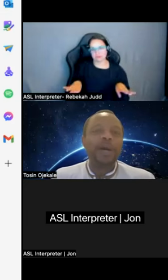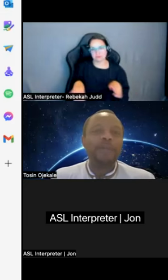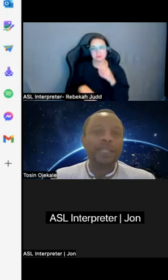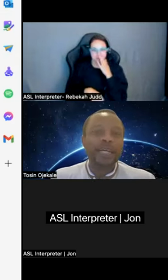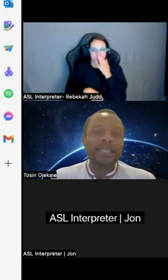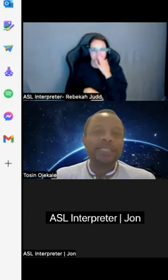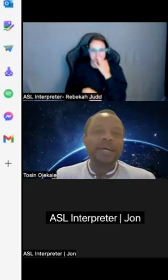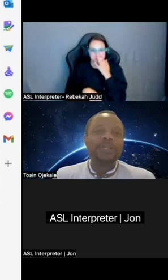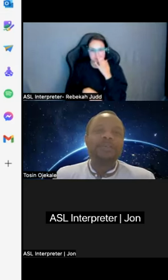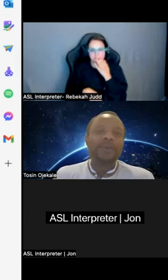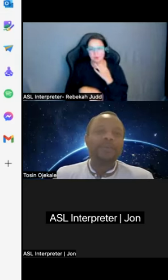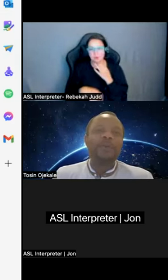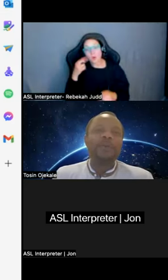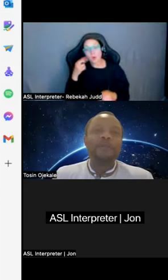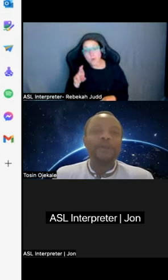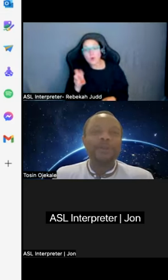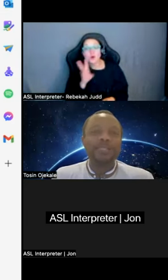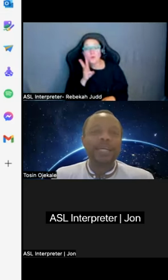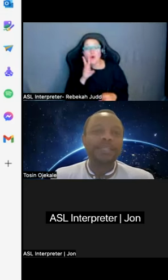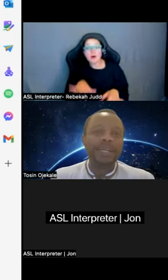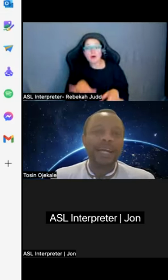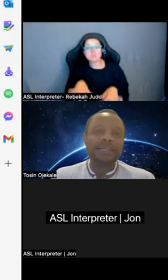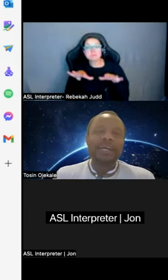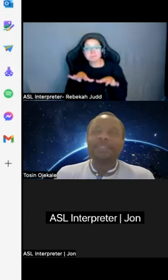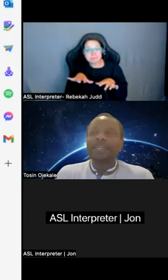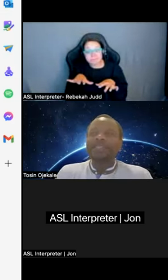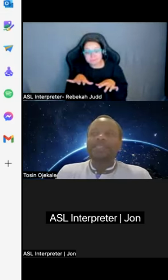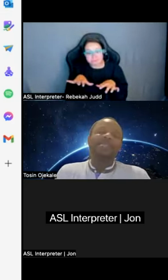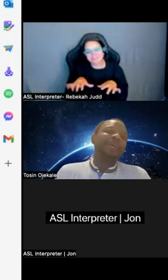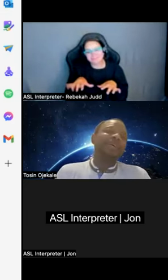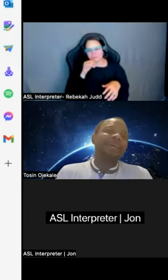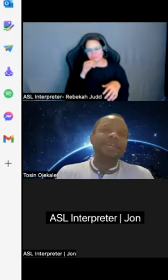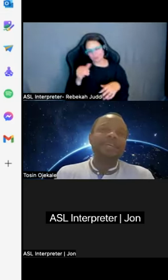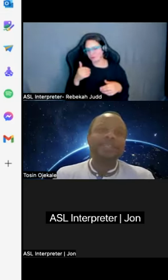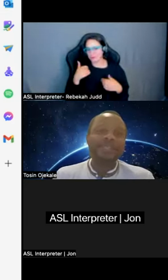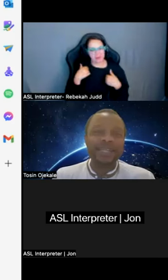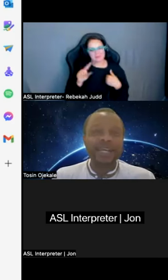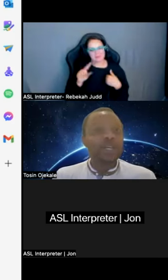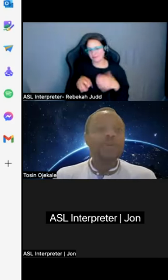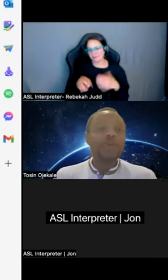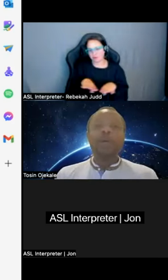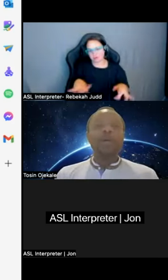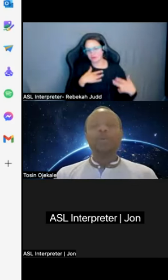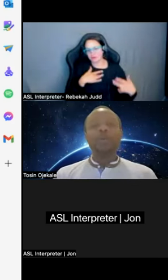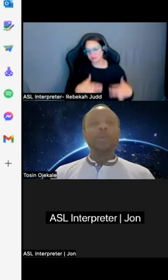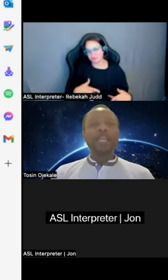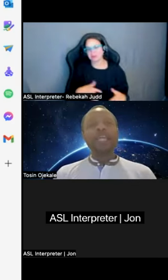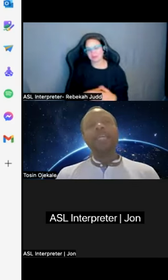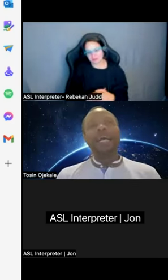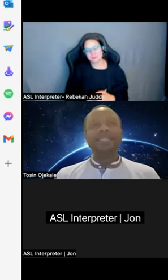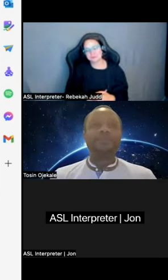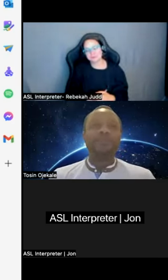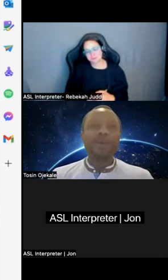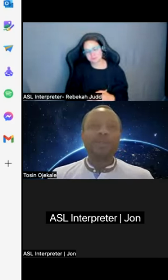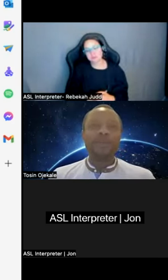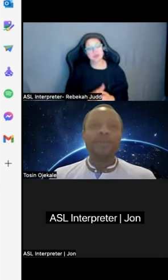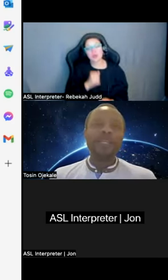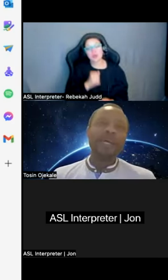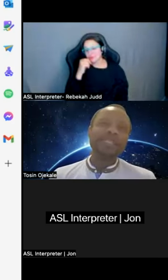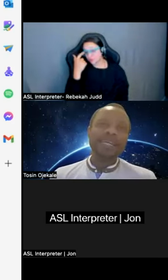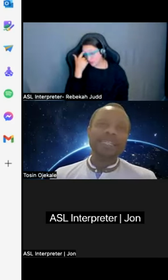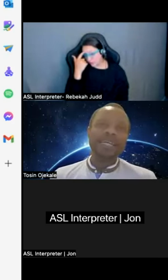to have your data center on the ground floor where flood can get in there easily. So don't think that because